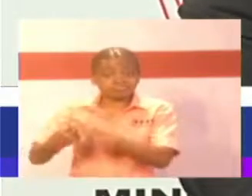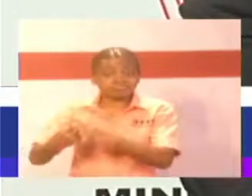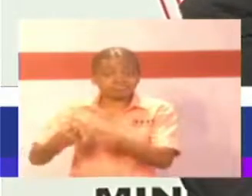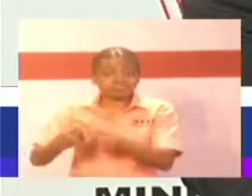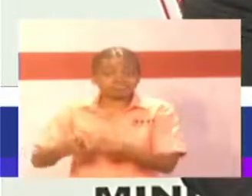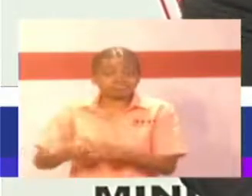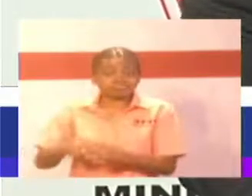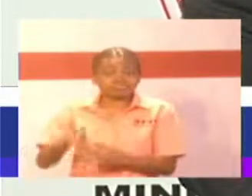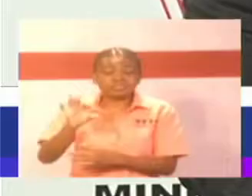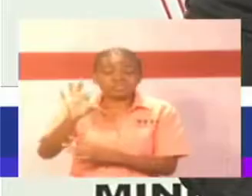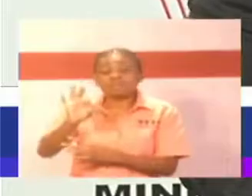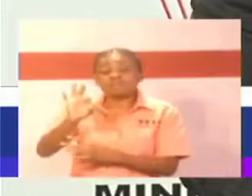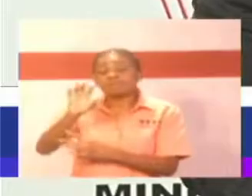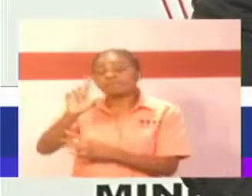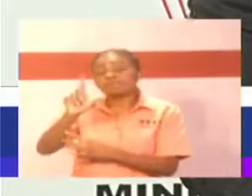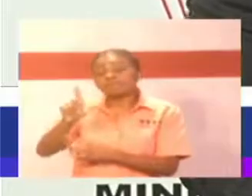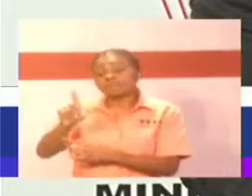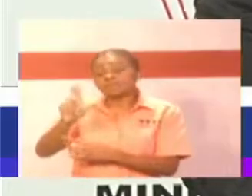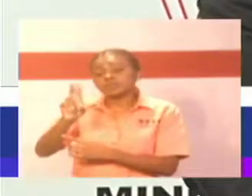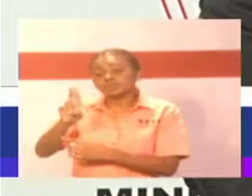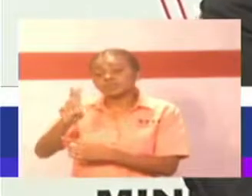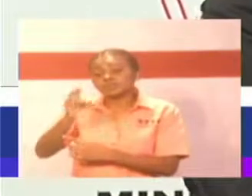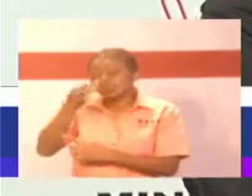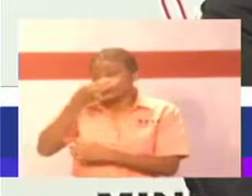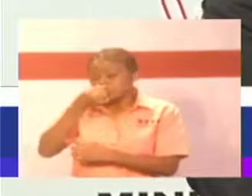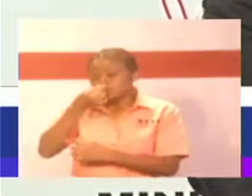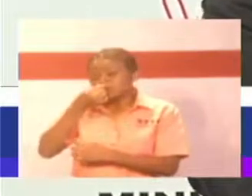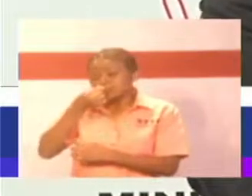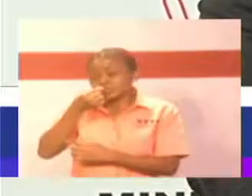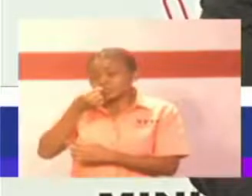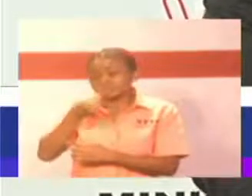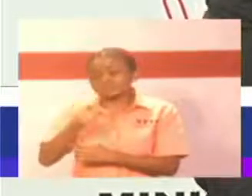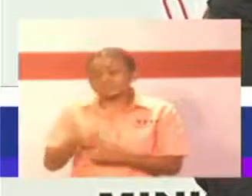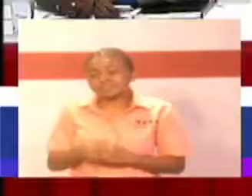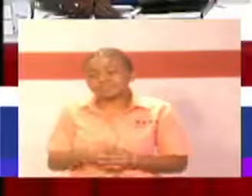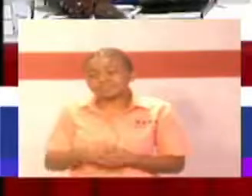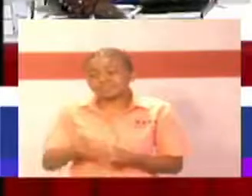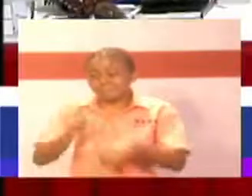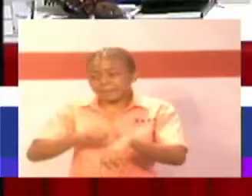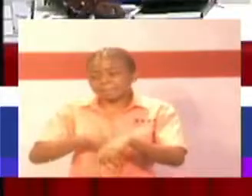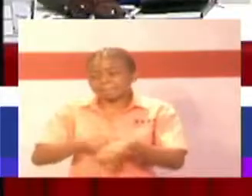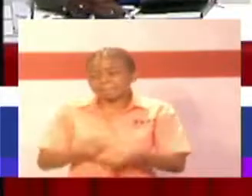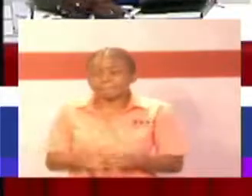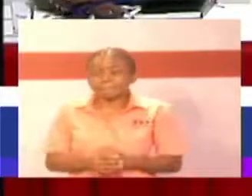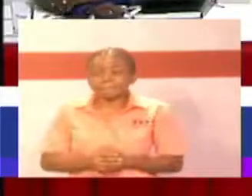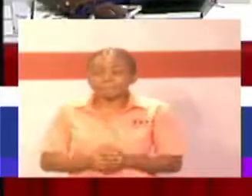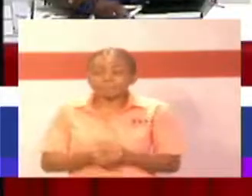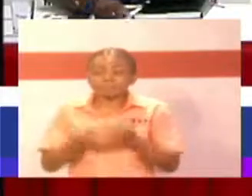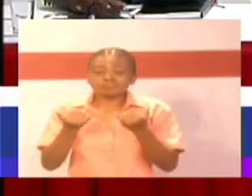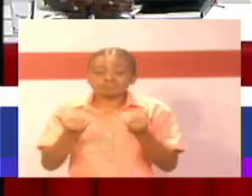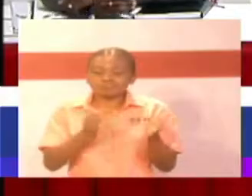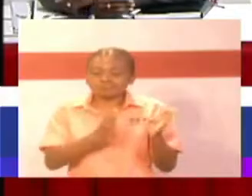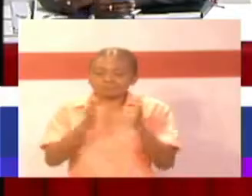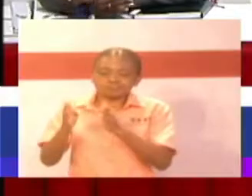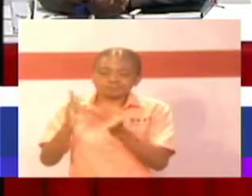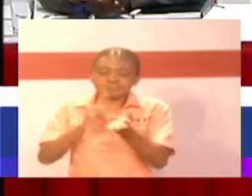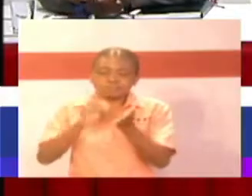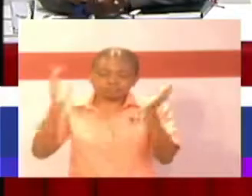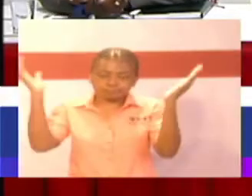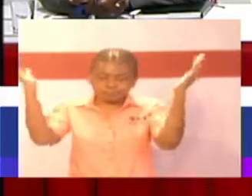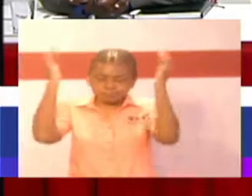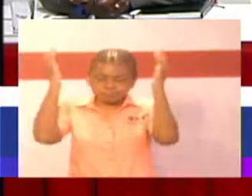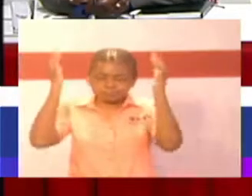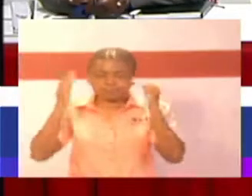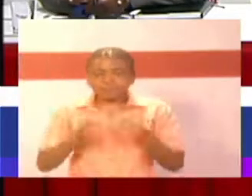To speak more about that issue, we go back to Dr. Hines. Okay, thank you, Mr. Alexander. Just picking